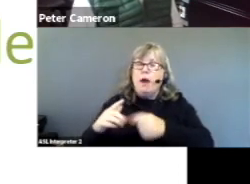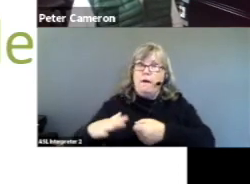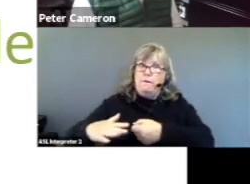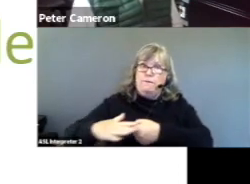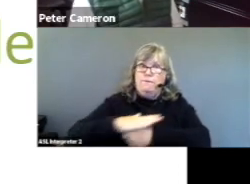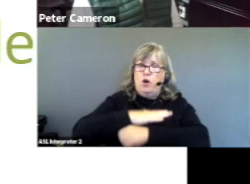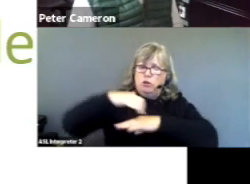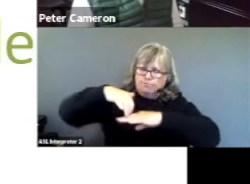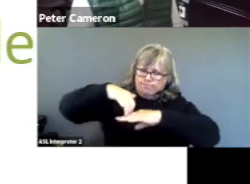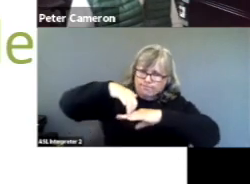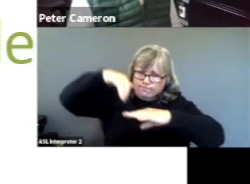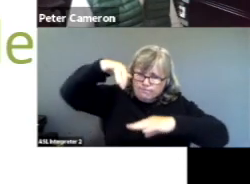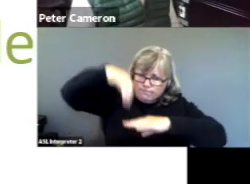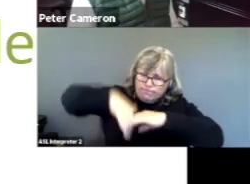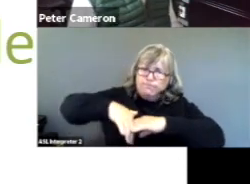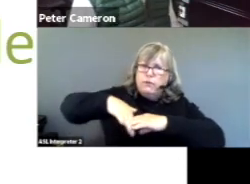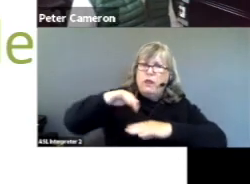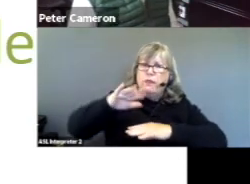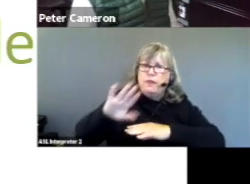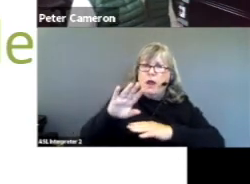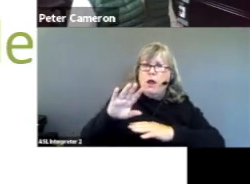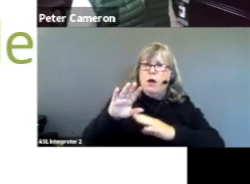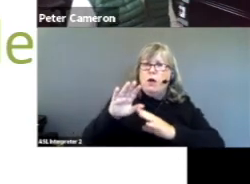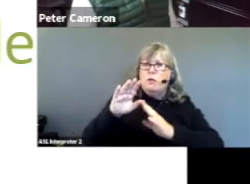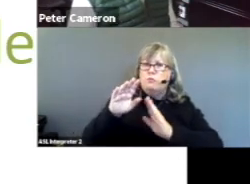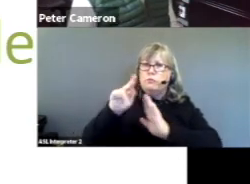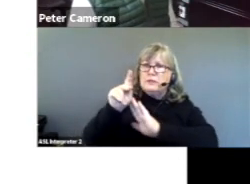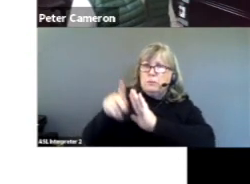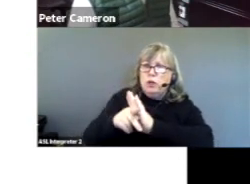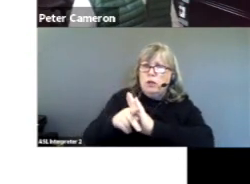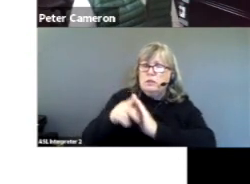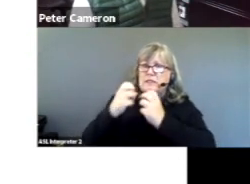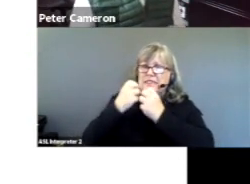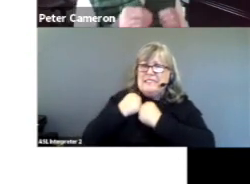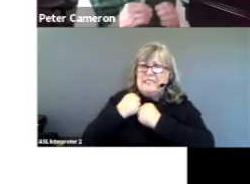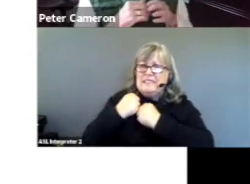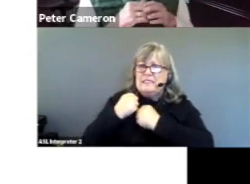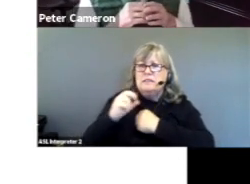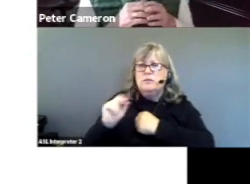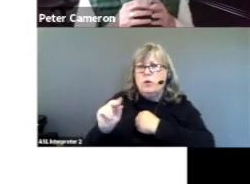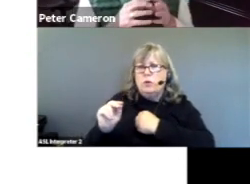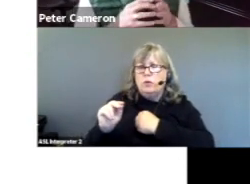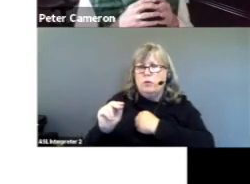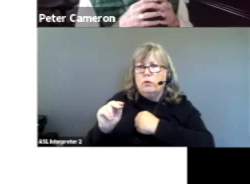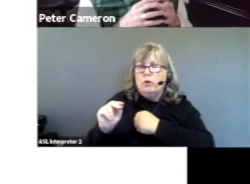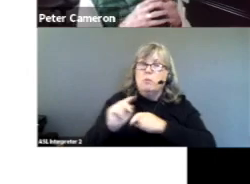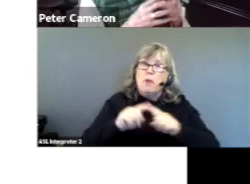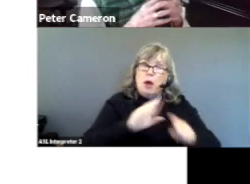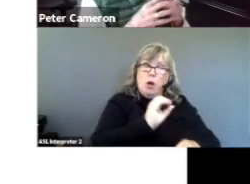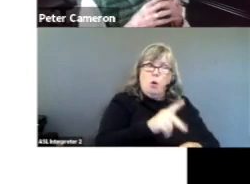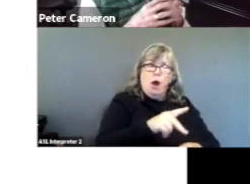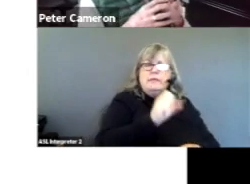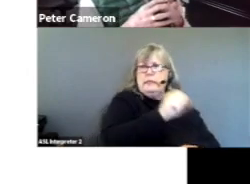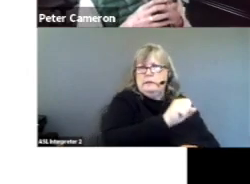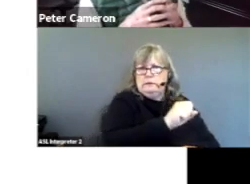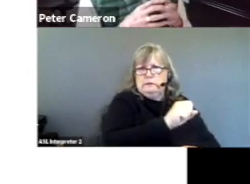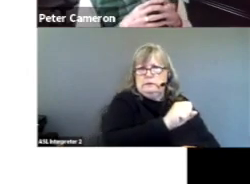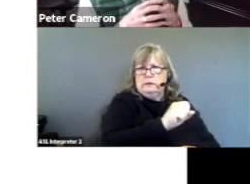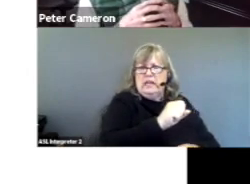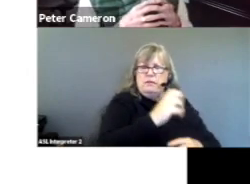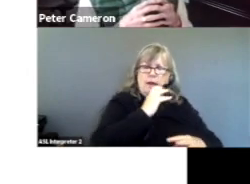their core principles. But co-ops, it is. So a little bit of history.